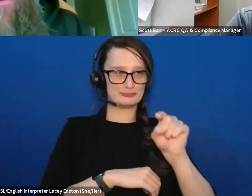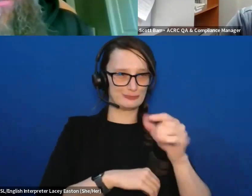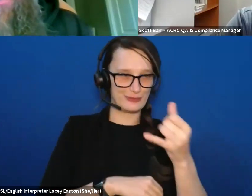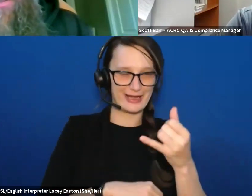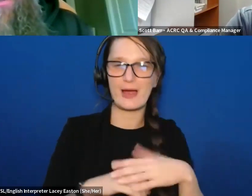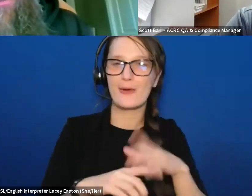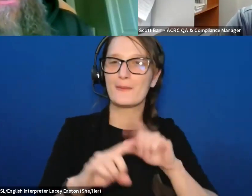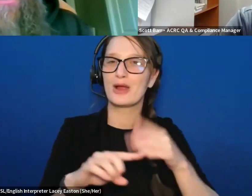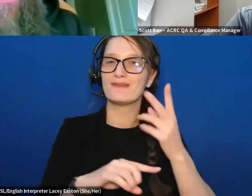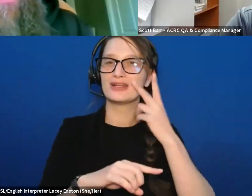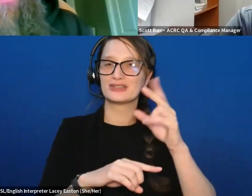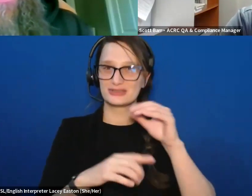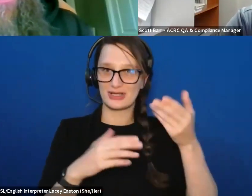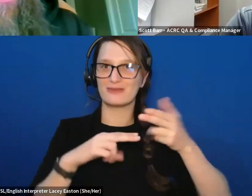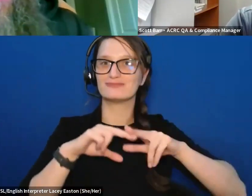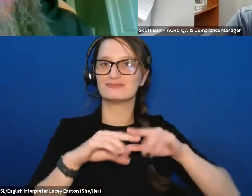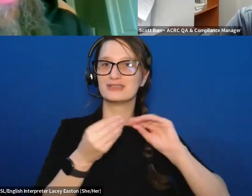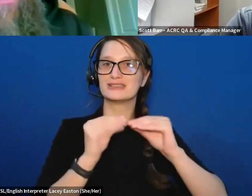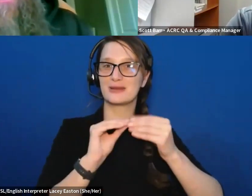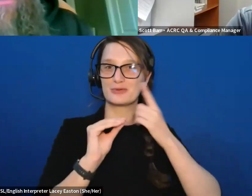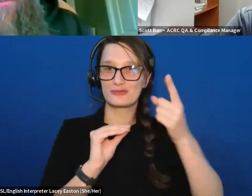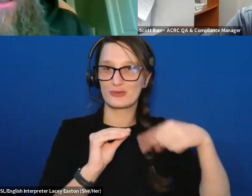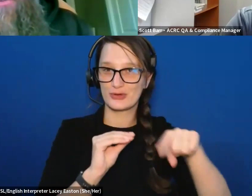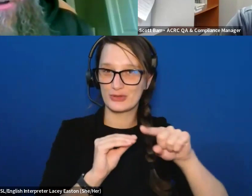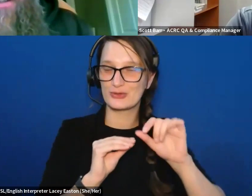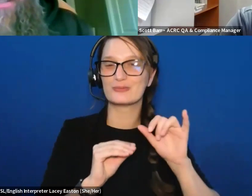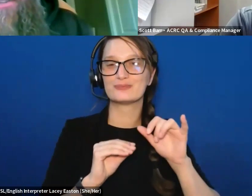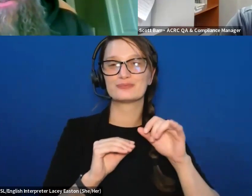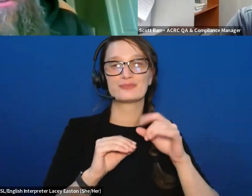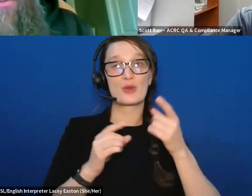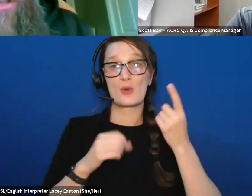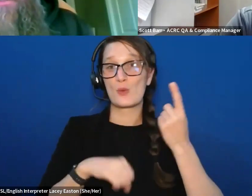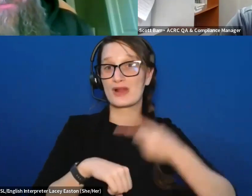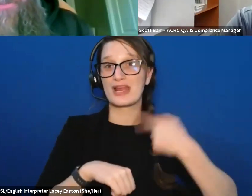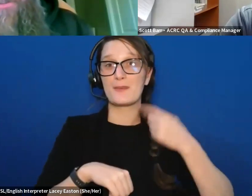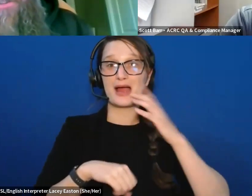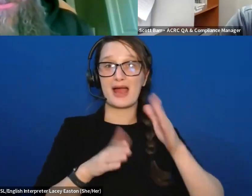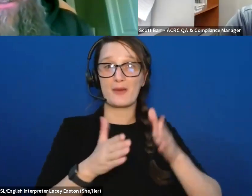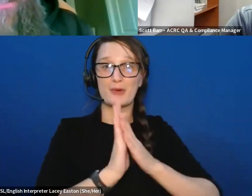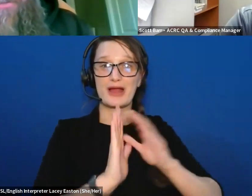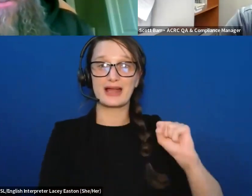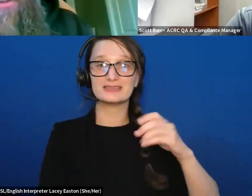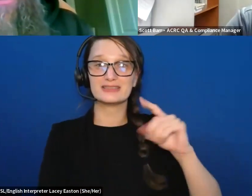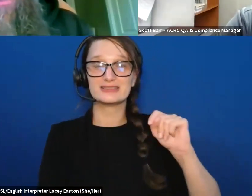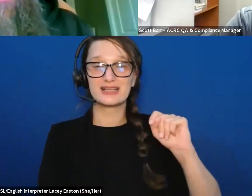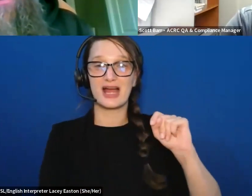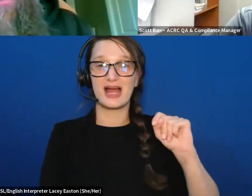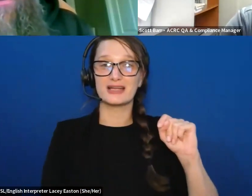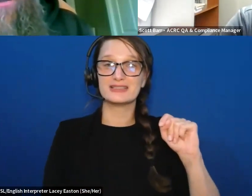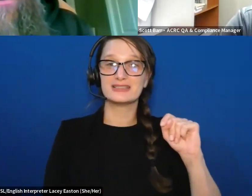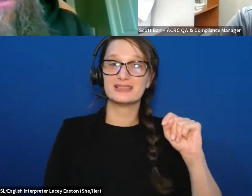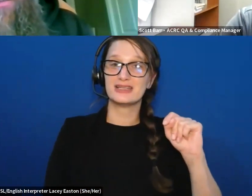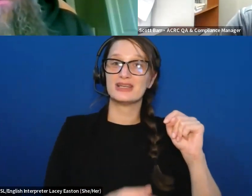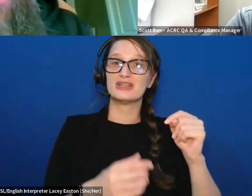of you guys. So it's one of these times, Scott, I'm going to have you walk outside your door with your laptop so you can show what the outside of your door looks like.